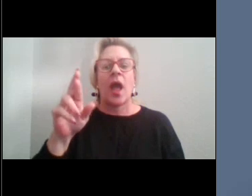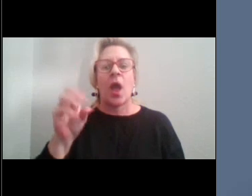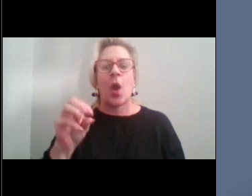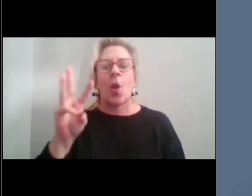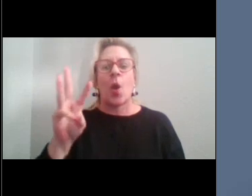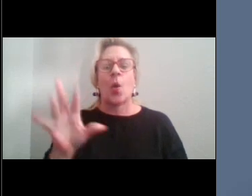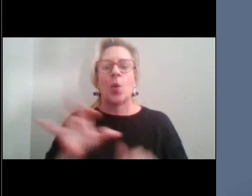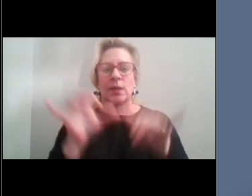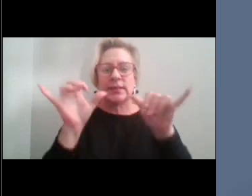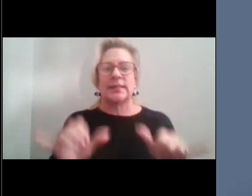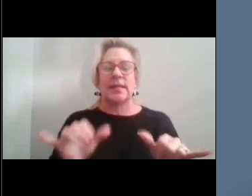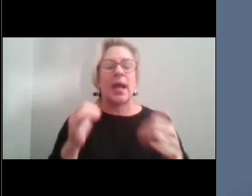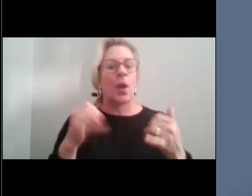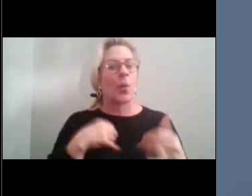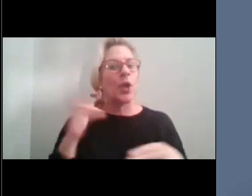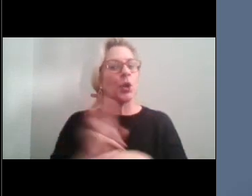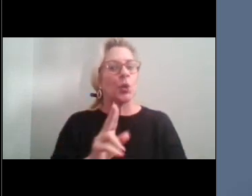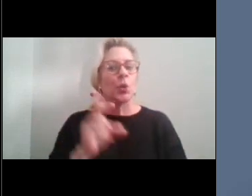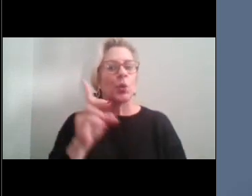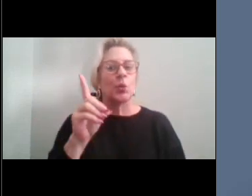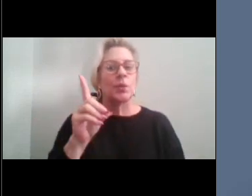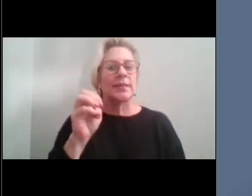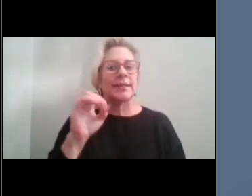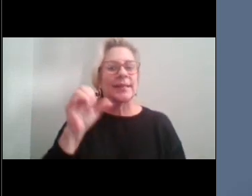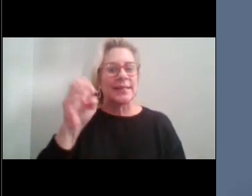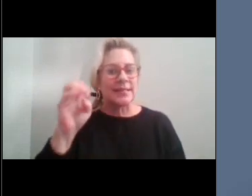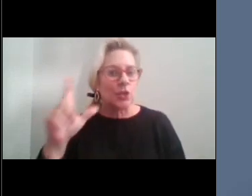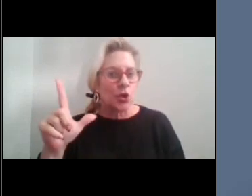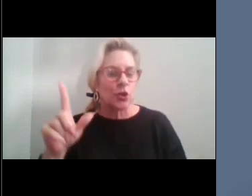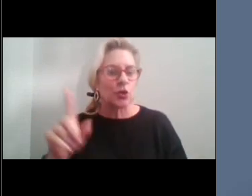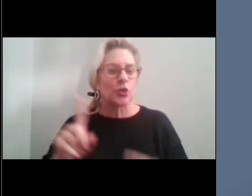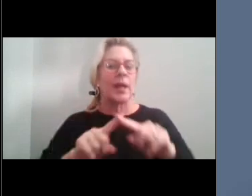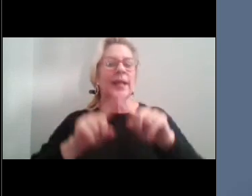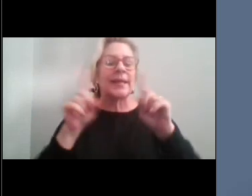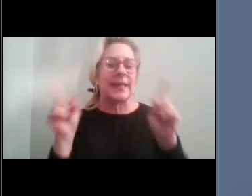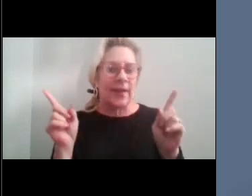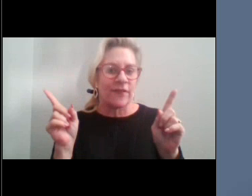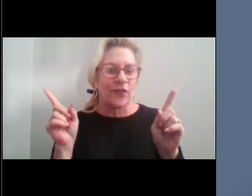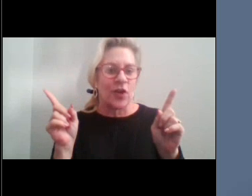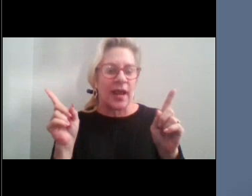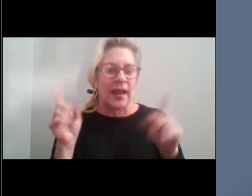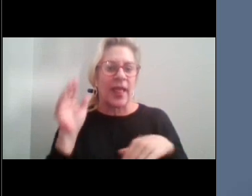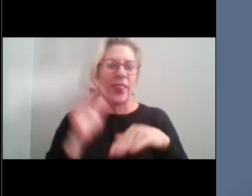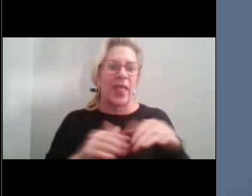operational using diesel multiple units. Slightly a different passenger rail vehicle than what